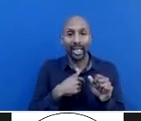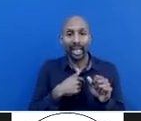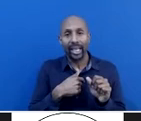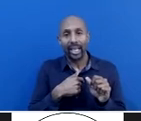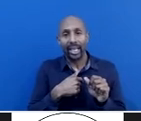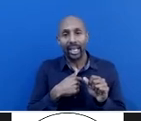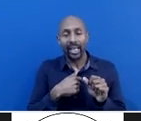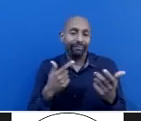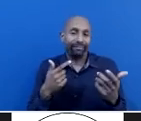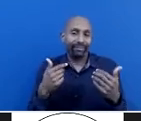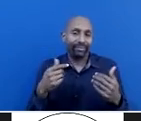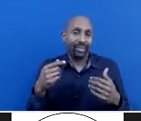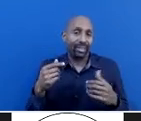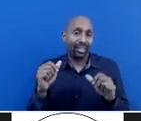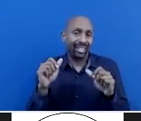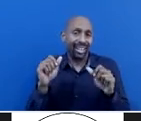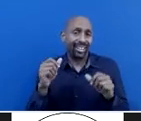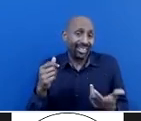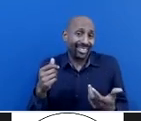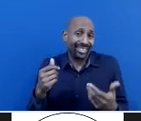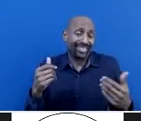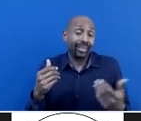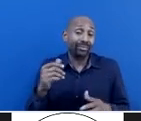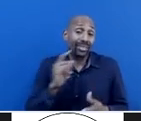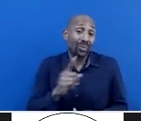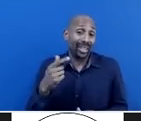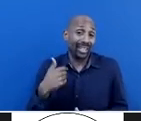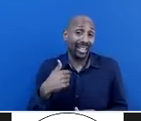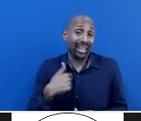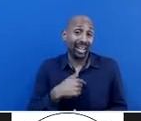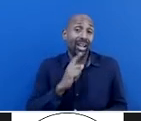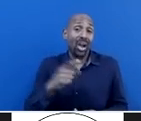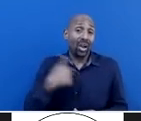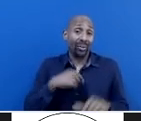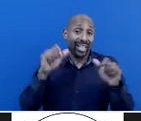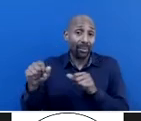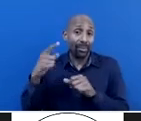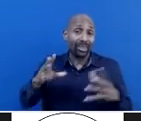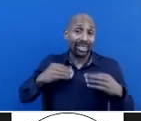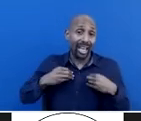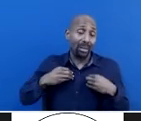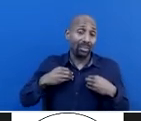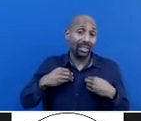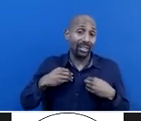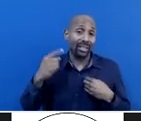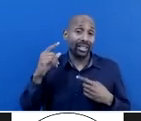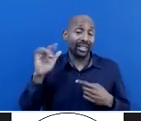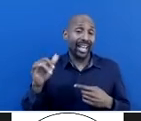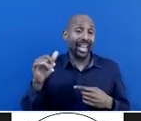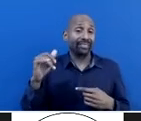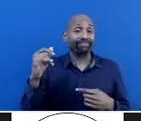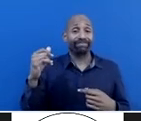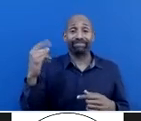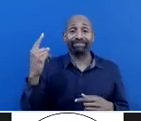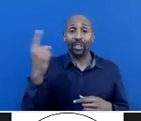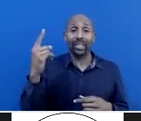are incapable of submitting. Our egos are incapable of accepting that there would